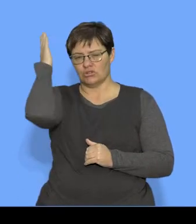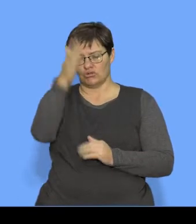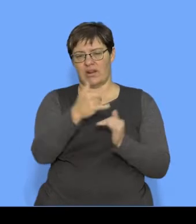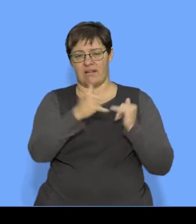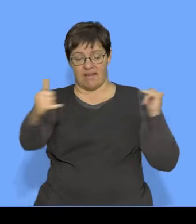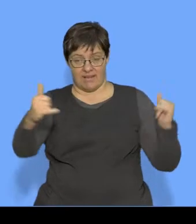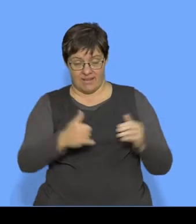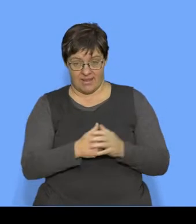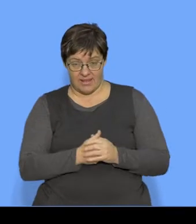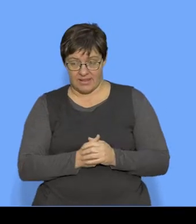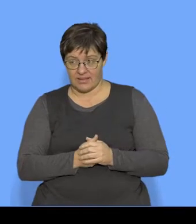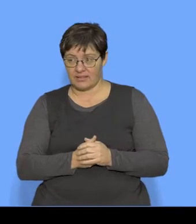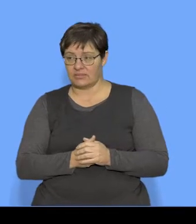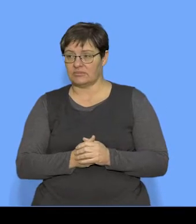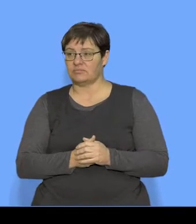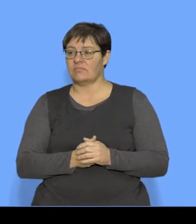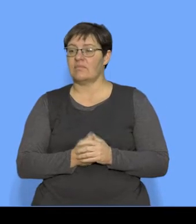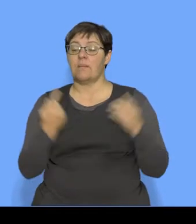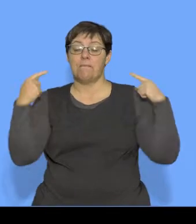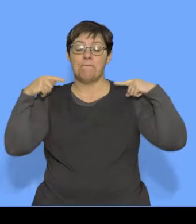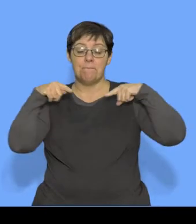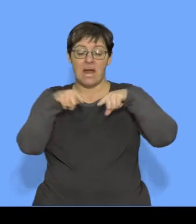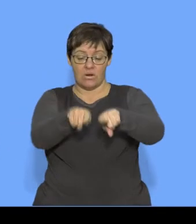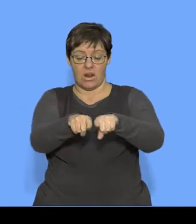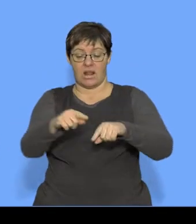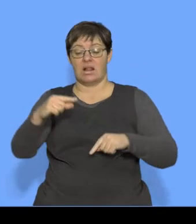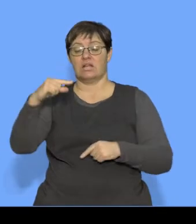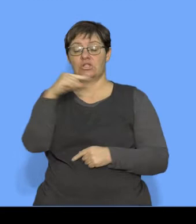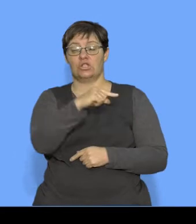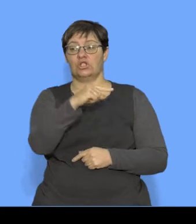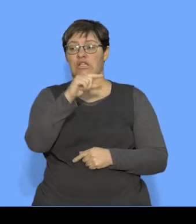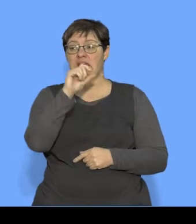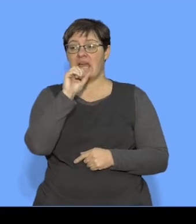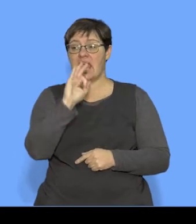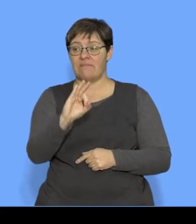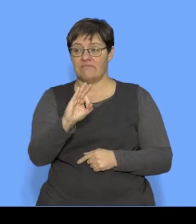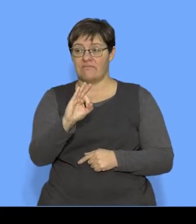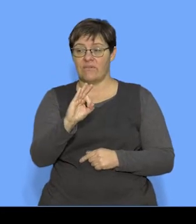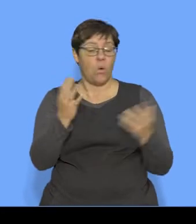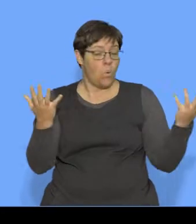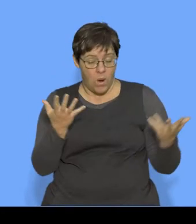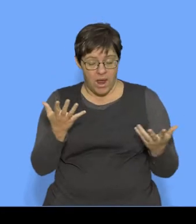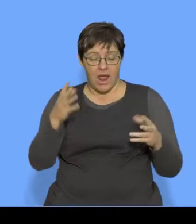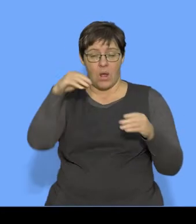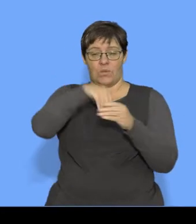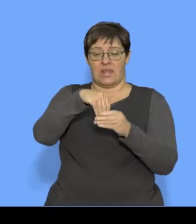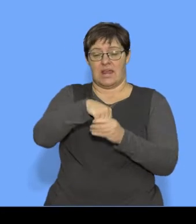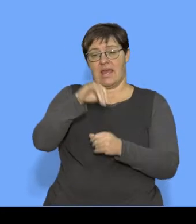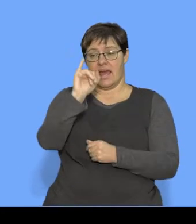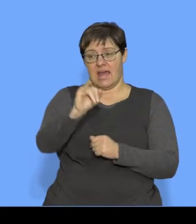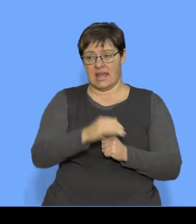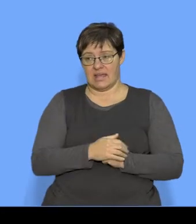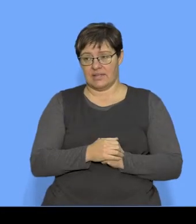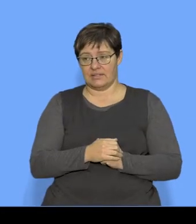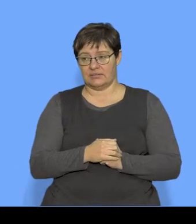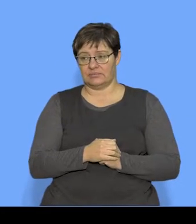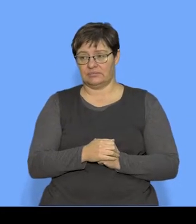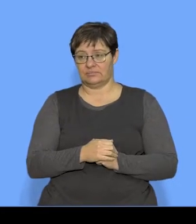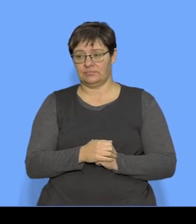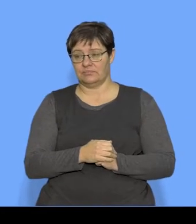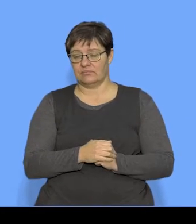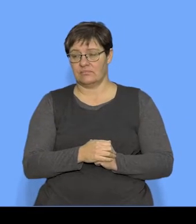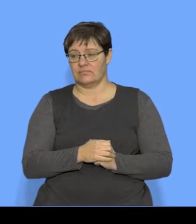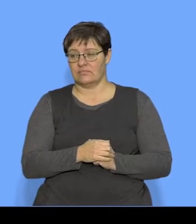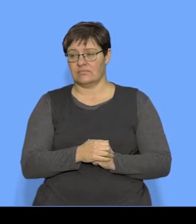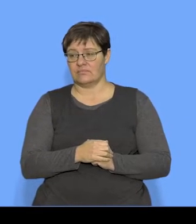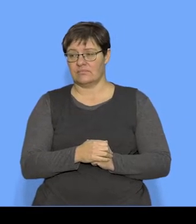line, and this is parallel to GF in I, right? This would be parallel to GF, which is